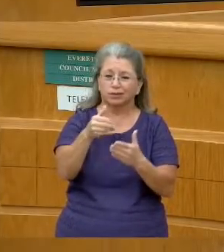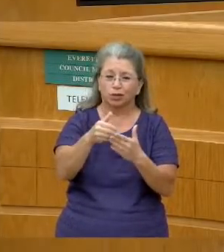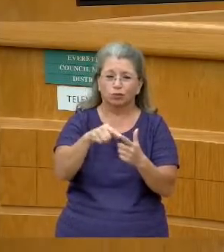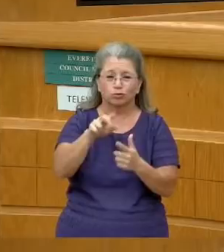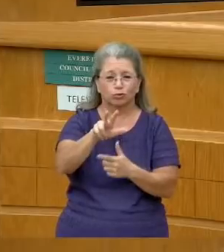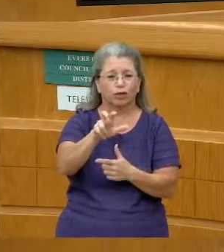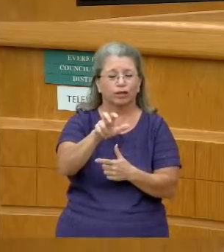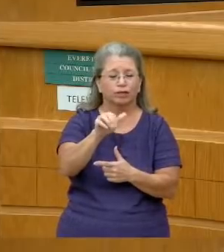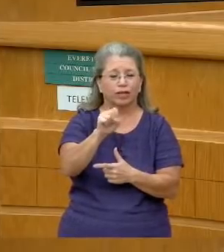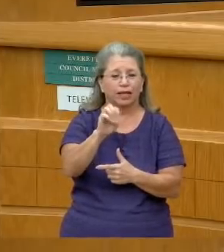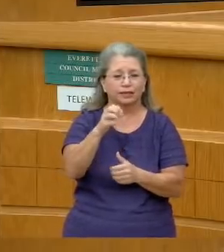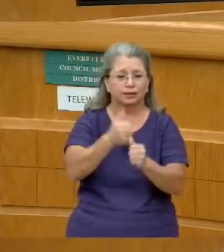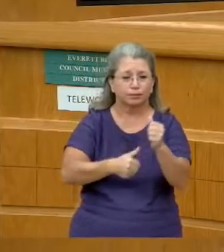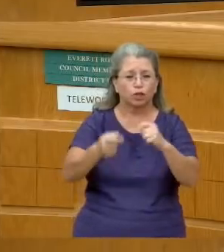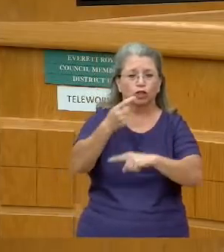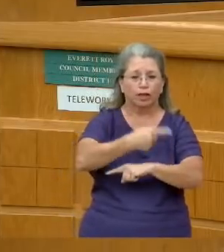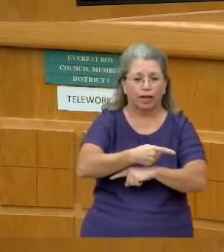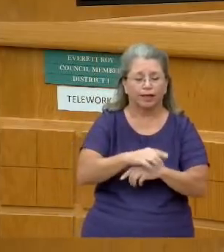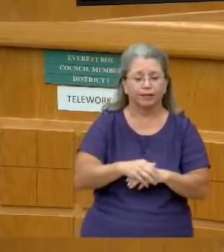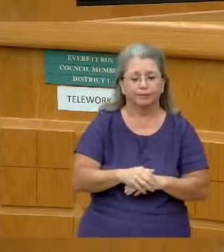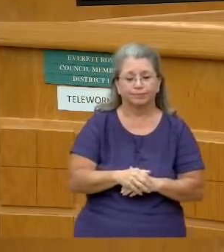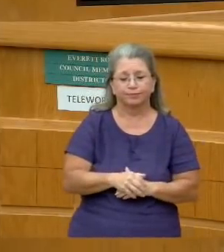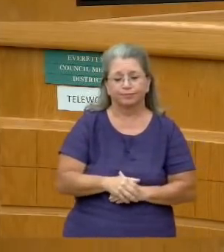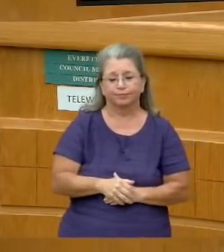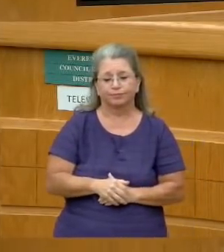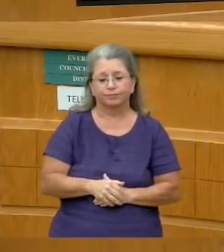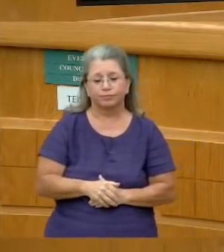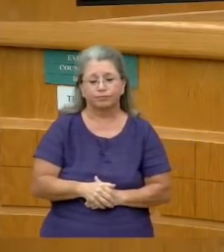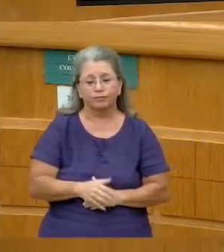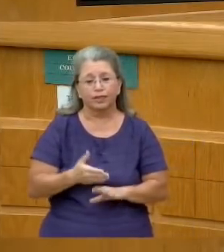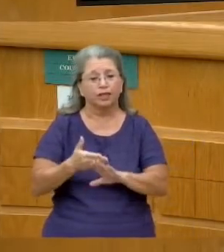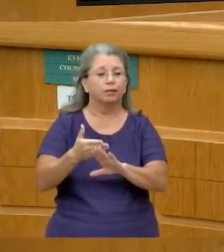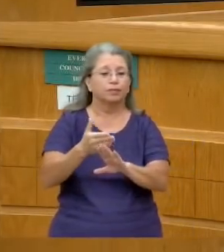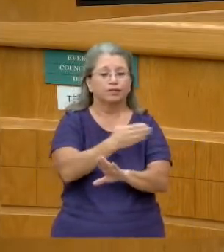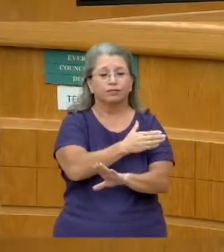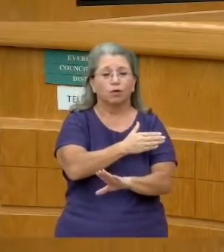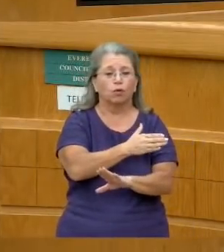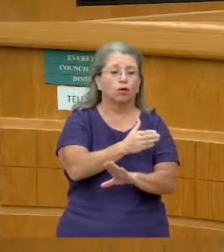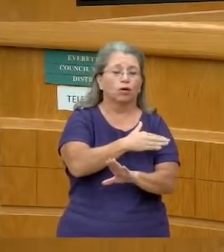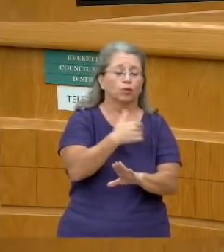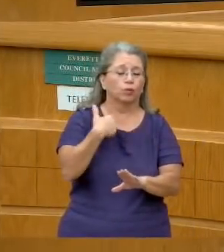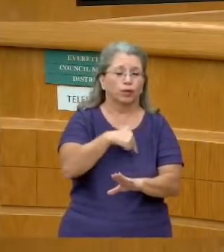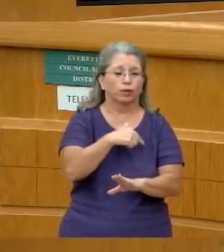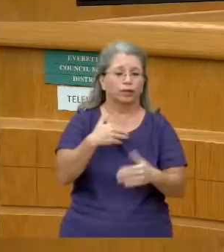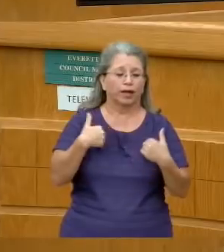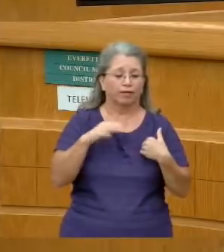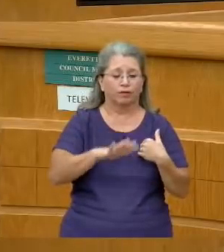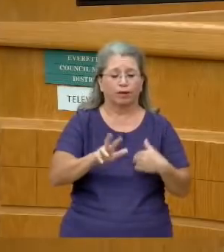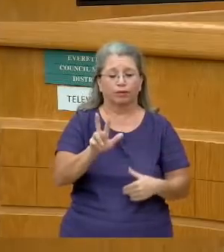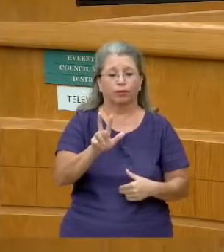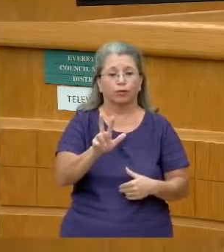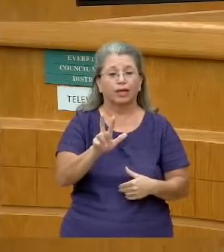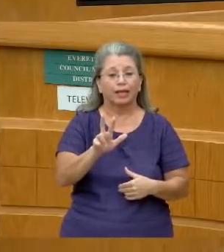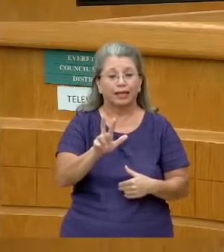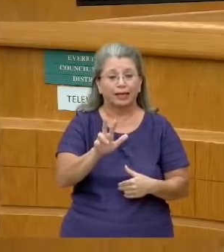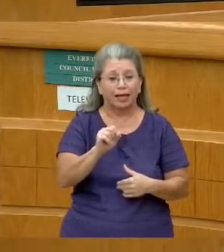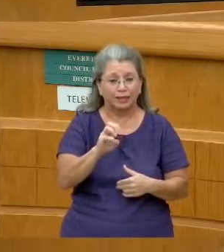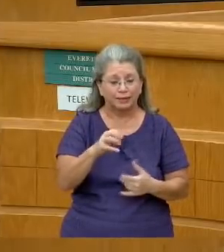day. To put that in perspective, we used to have about 3 cases a day, right? So it's 300 a day